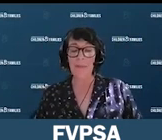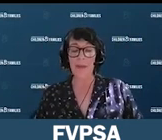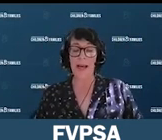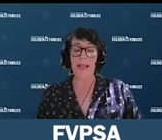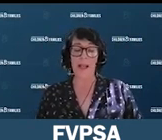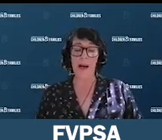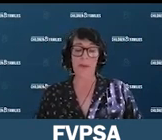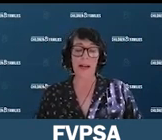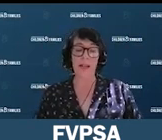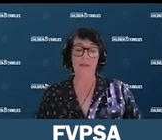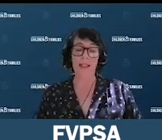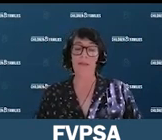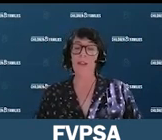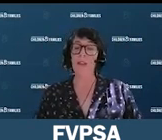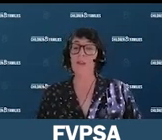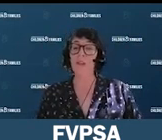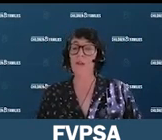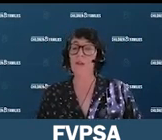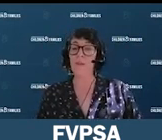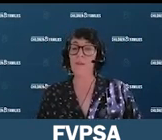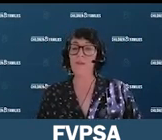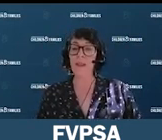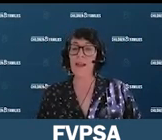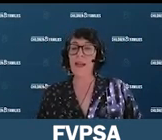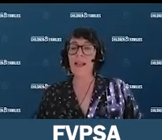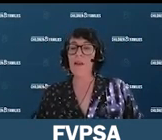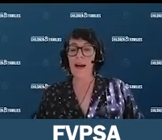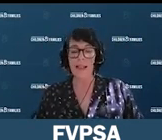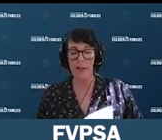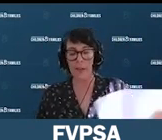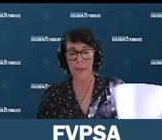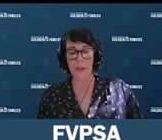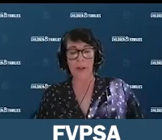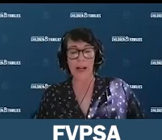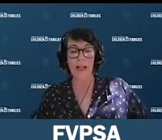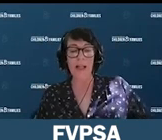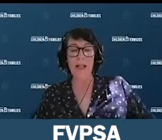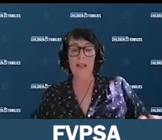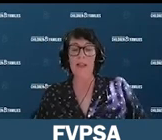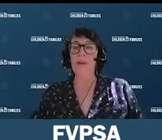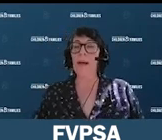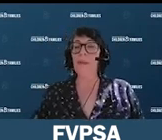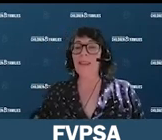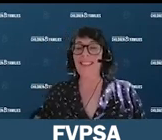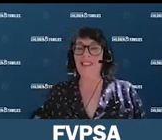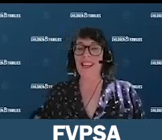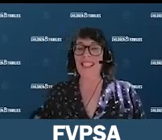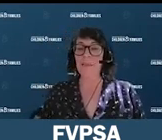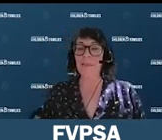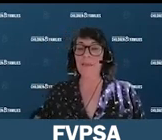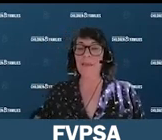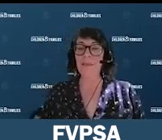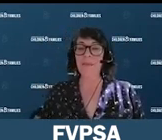design, implement, and operate effective internal controls. Now I'll pass it over to Laura to wrap up the